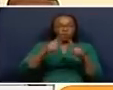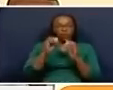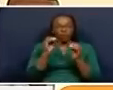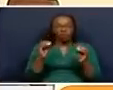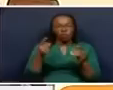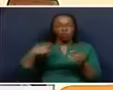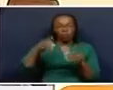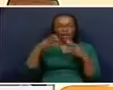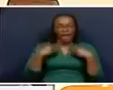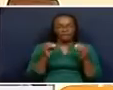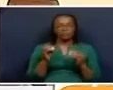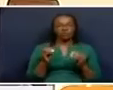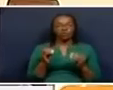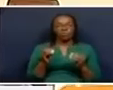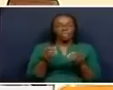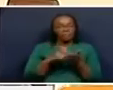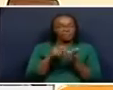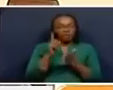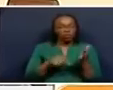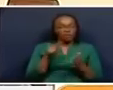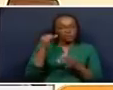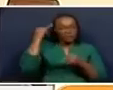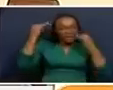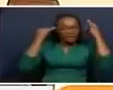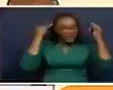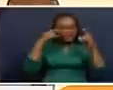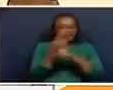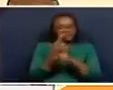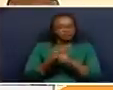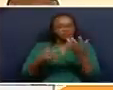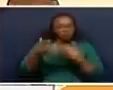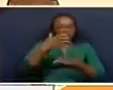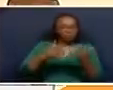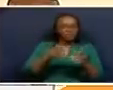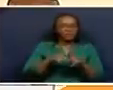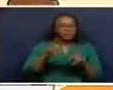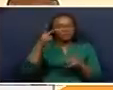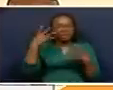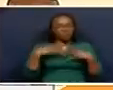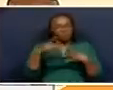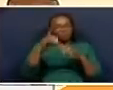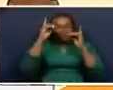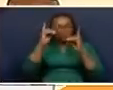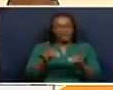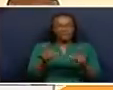is a competition of ideas and Kenyans will make a decision, and I want to believe that the elections will be conducted